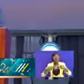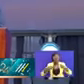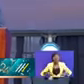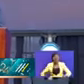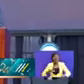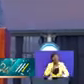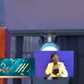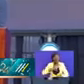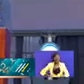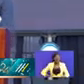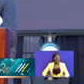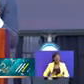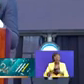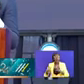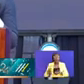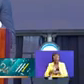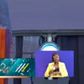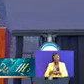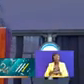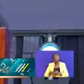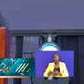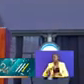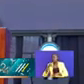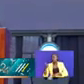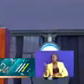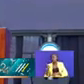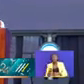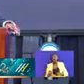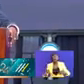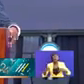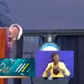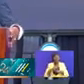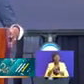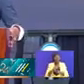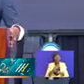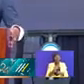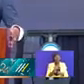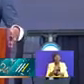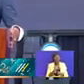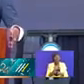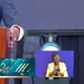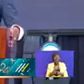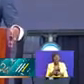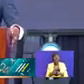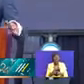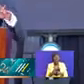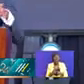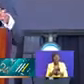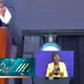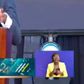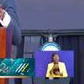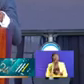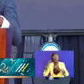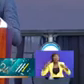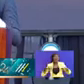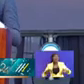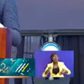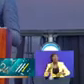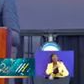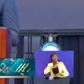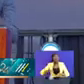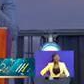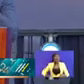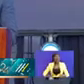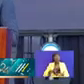of Christ but the church on the other hand has embraced the person of